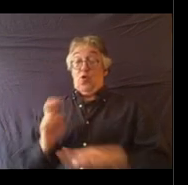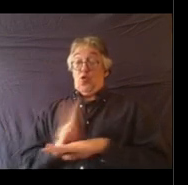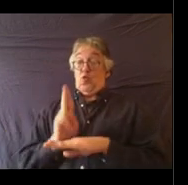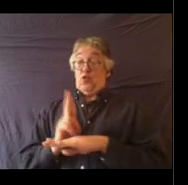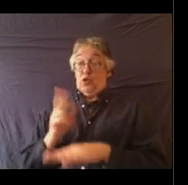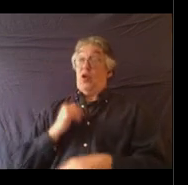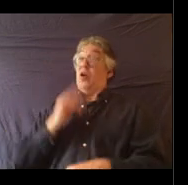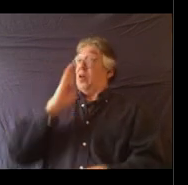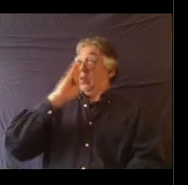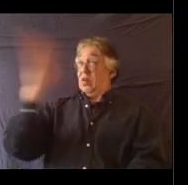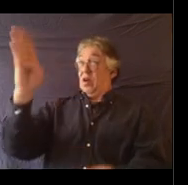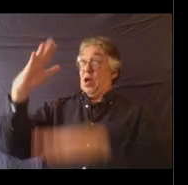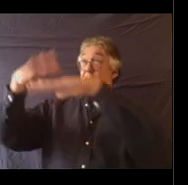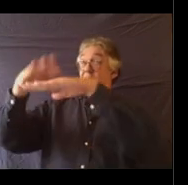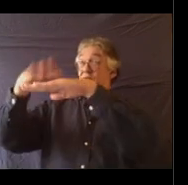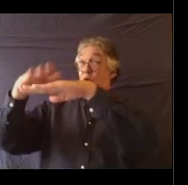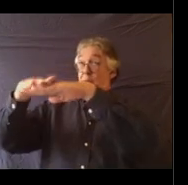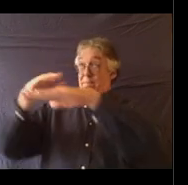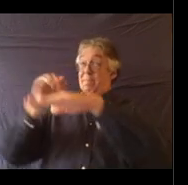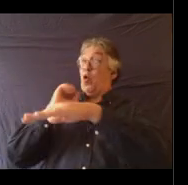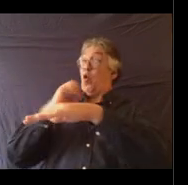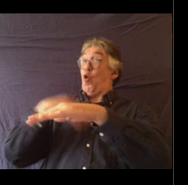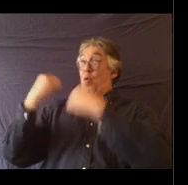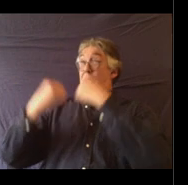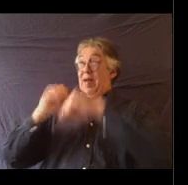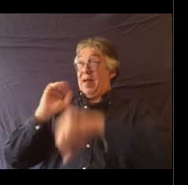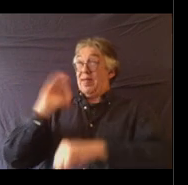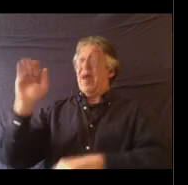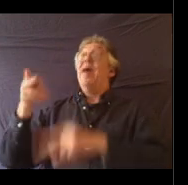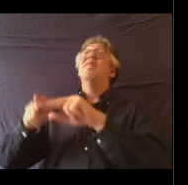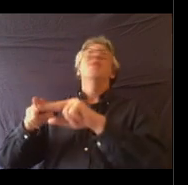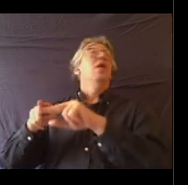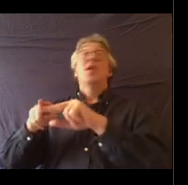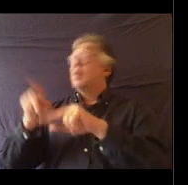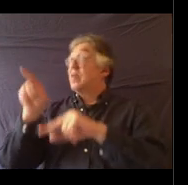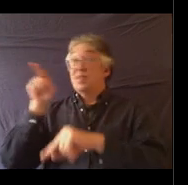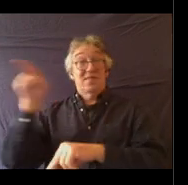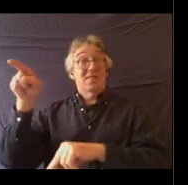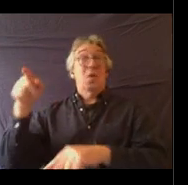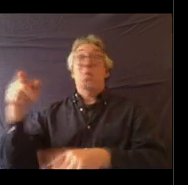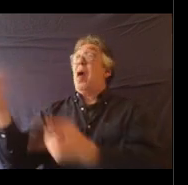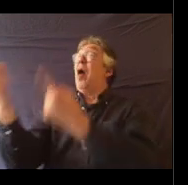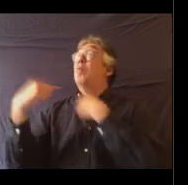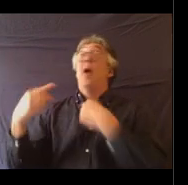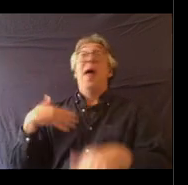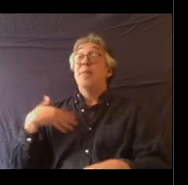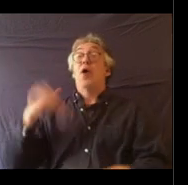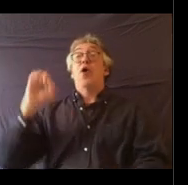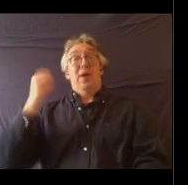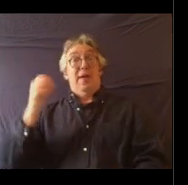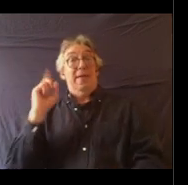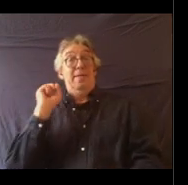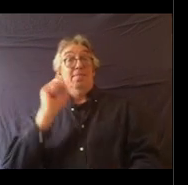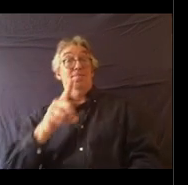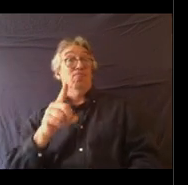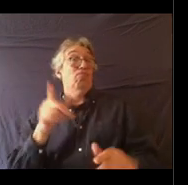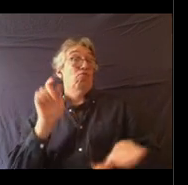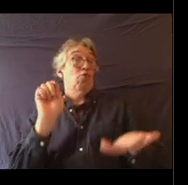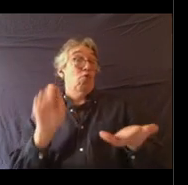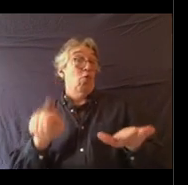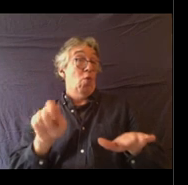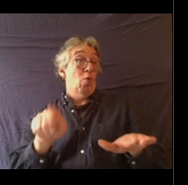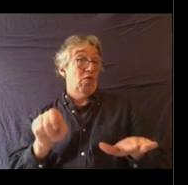platform responds to you, then you can also have seek first out of court settlements, or otherwise,